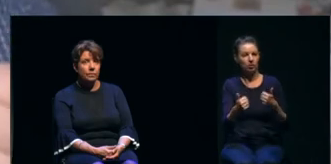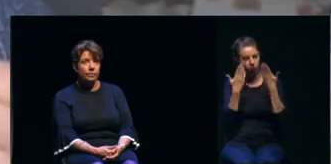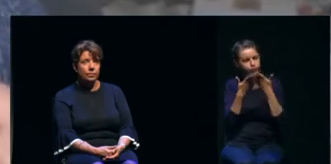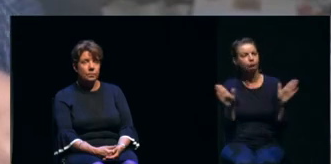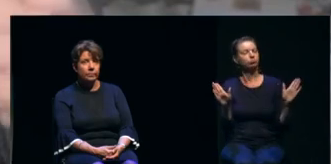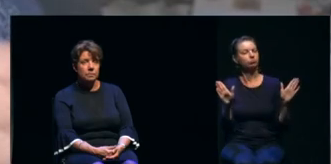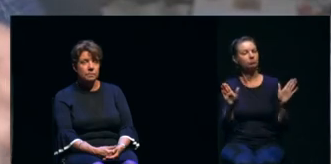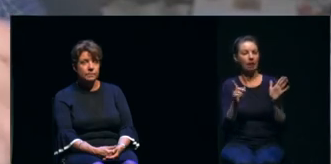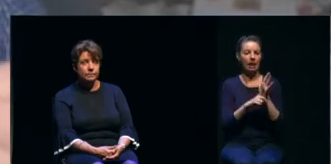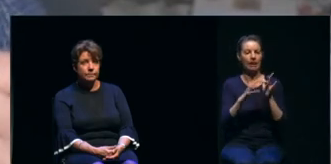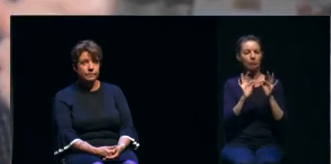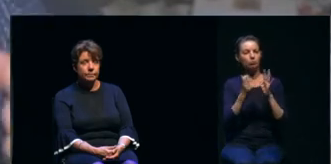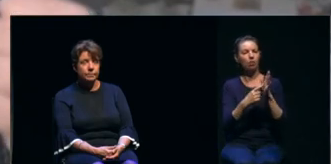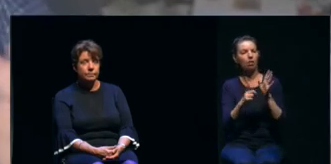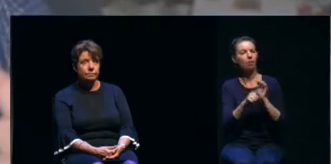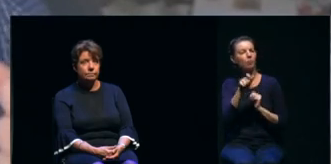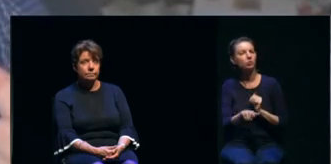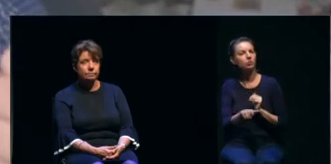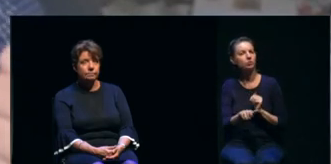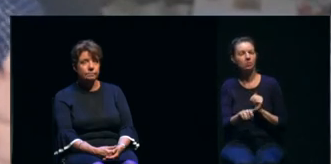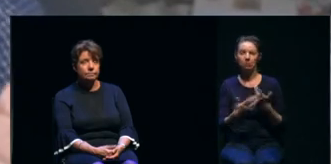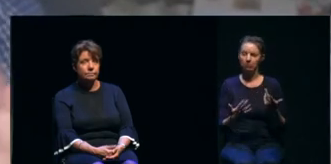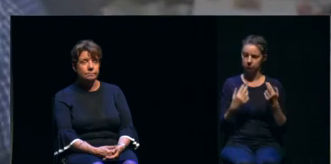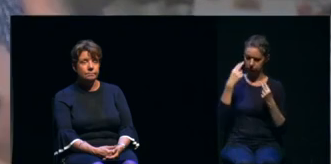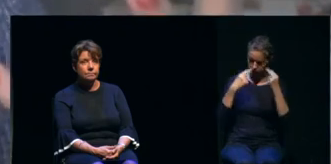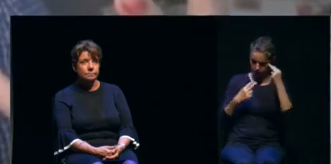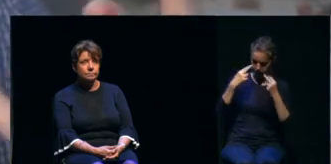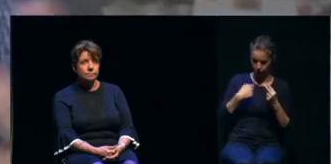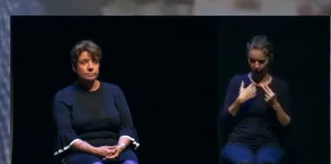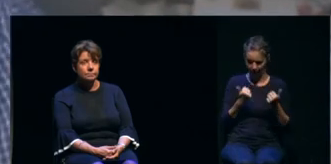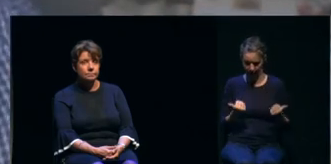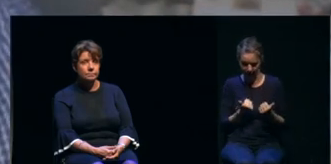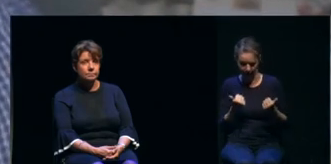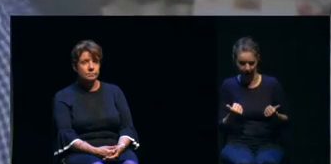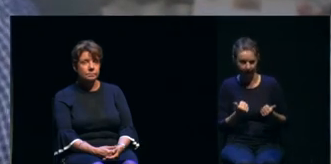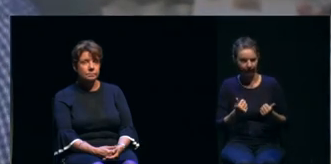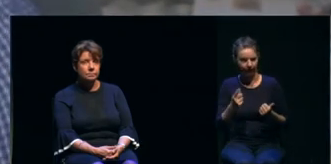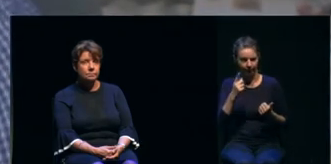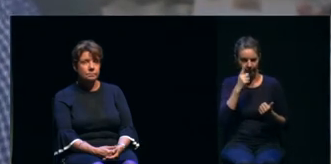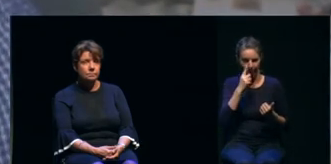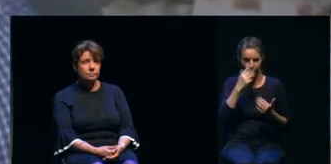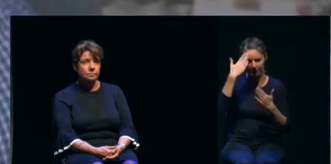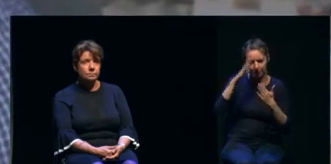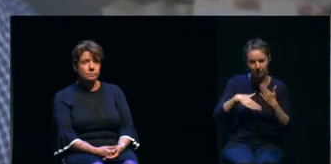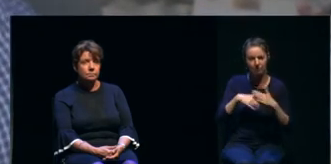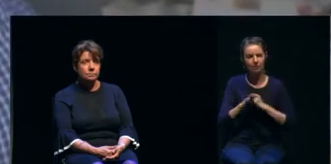I being a good liberal person? Am I doing the work? Have I got enough voices in my life? Am I questioning myself? So, yeah, so it's